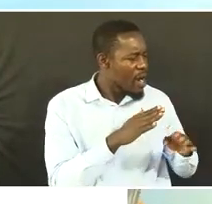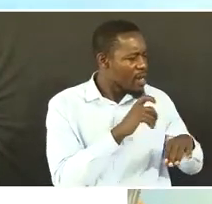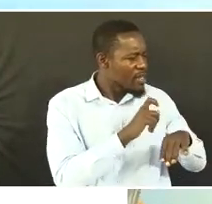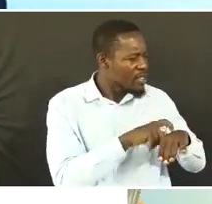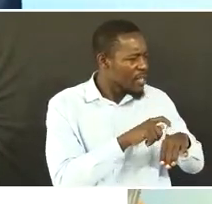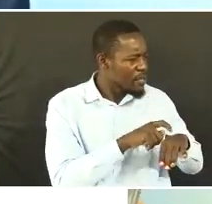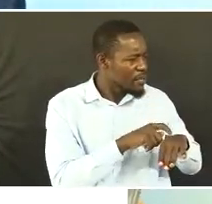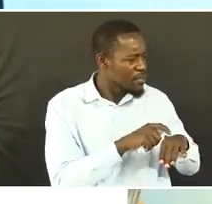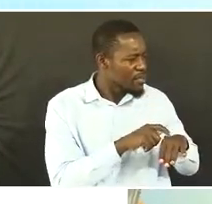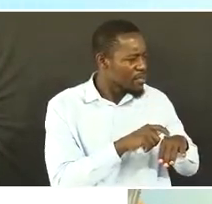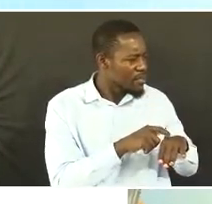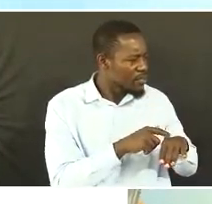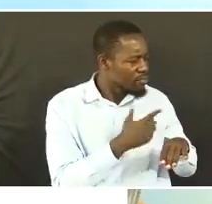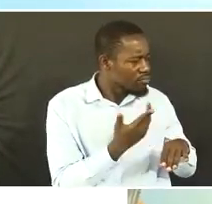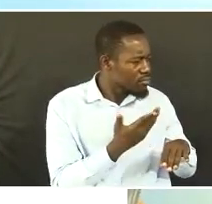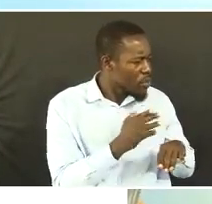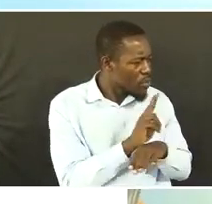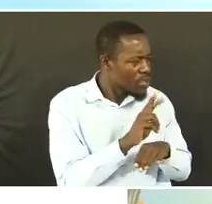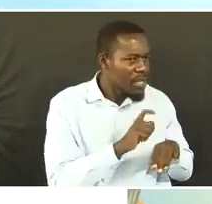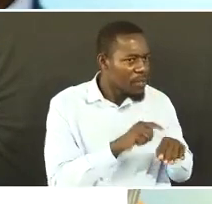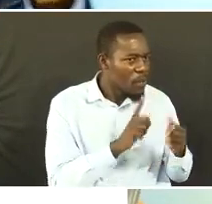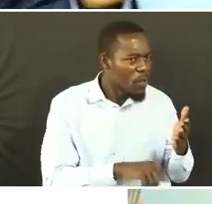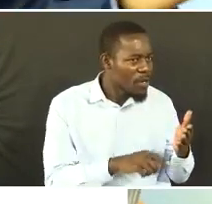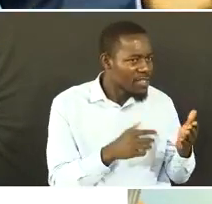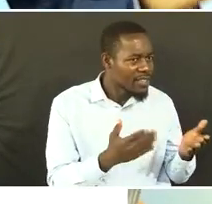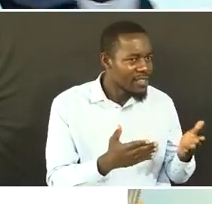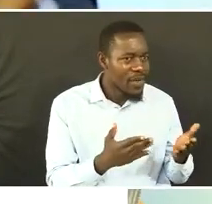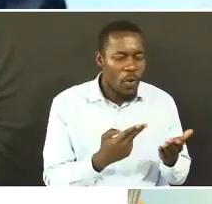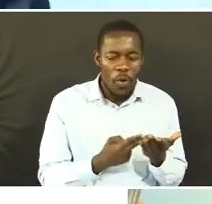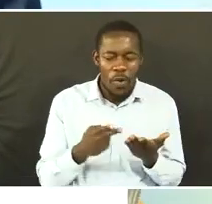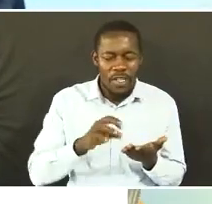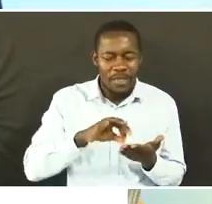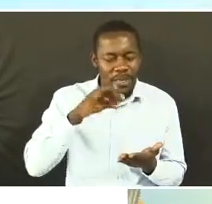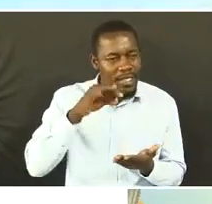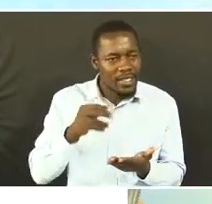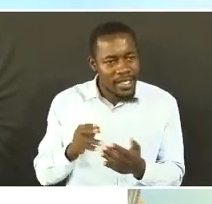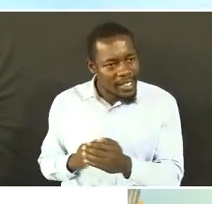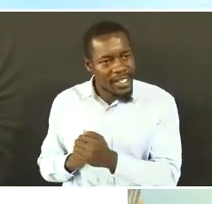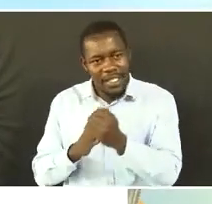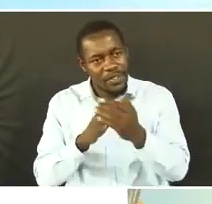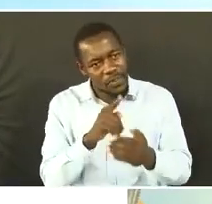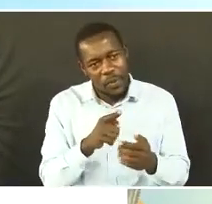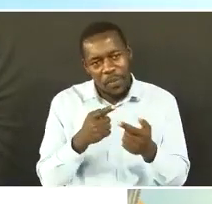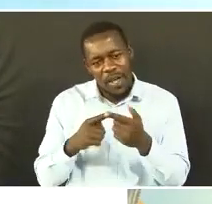Mungu akuongoze. Lakini asikuongoze sana.